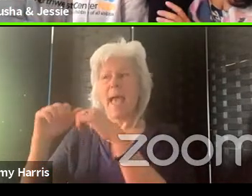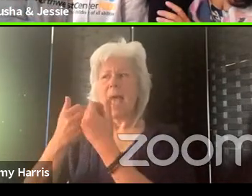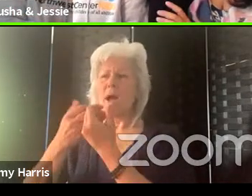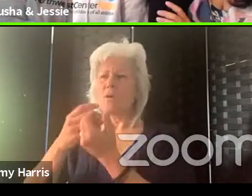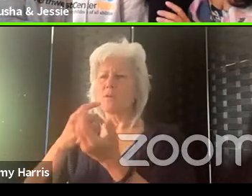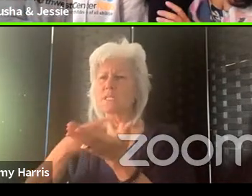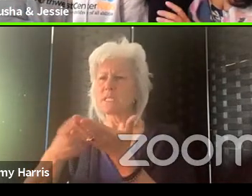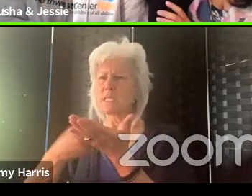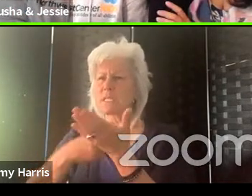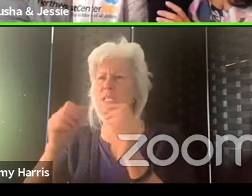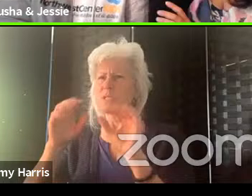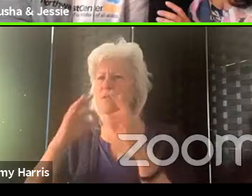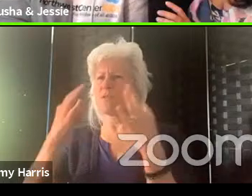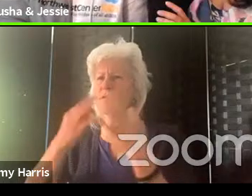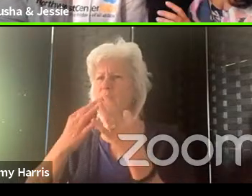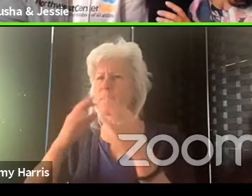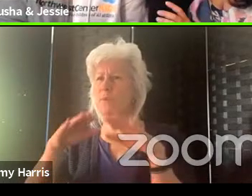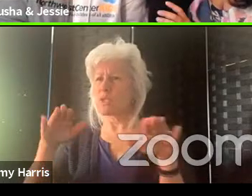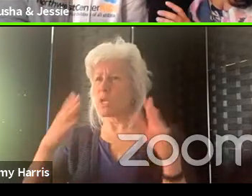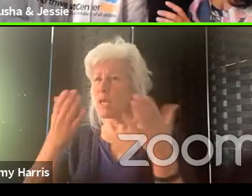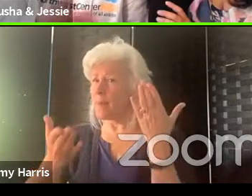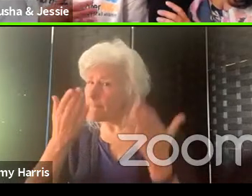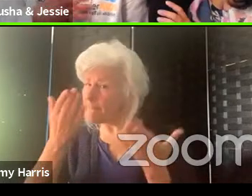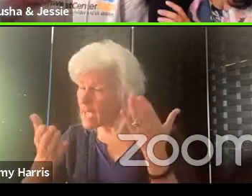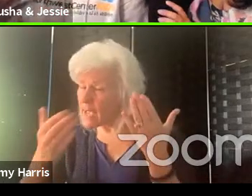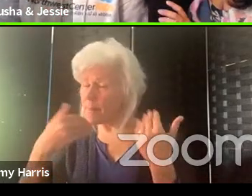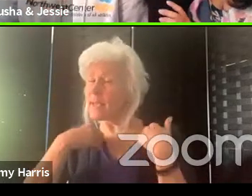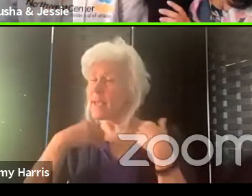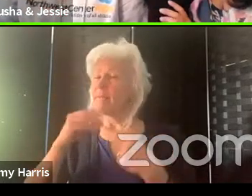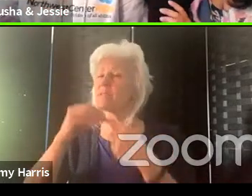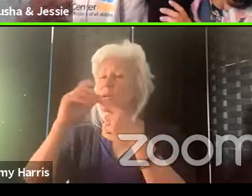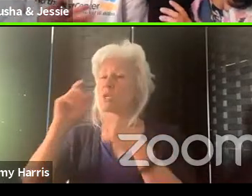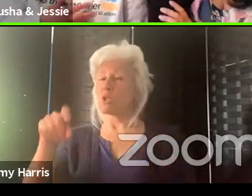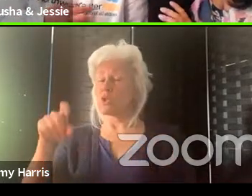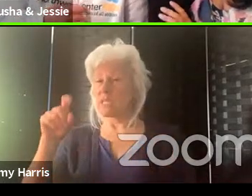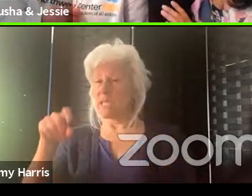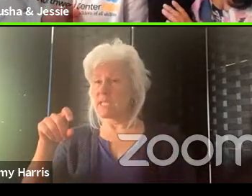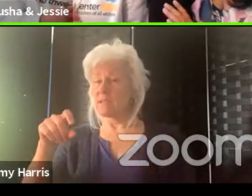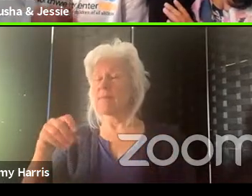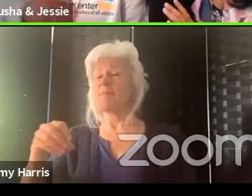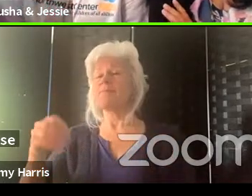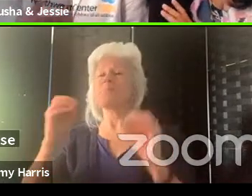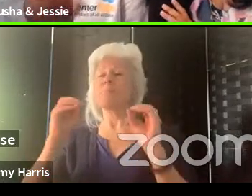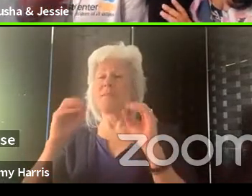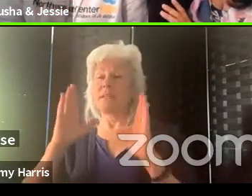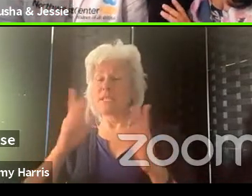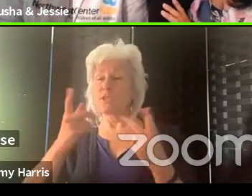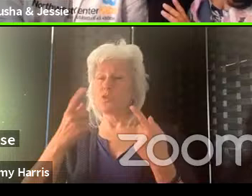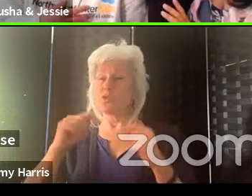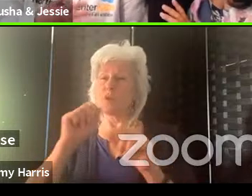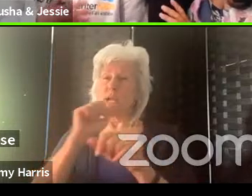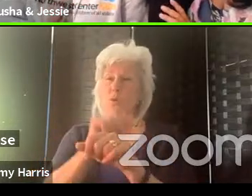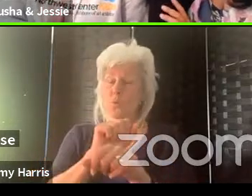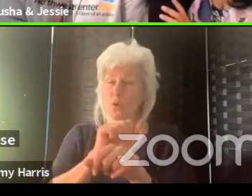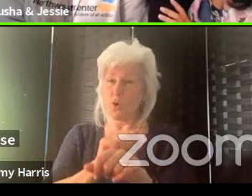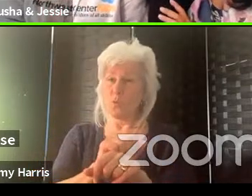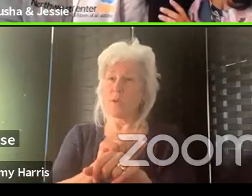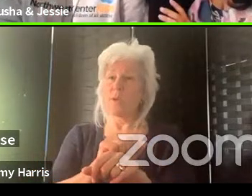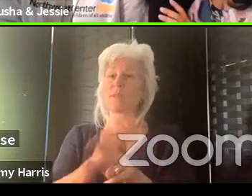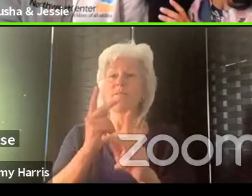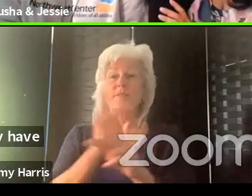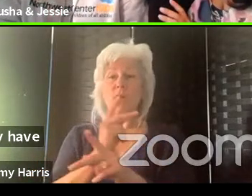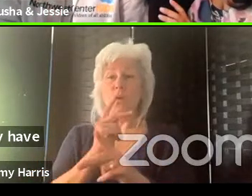families with a child who may have special needs that these teachers are trying to work with and figure out what they can